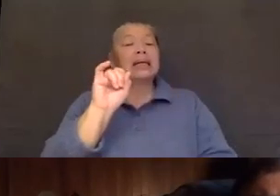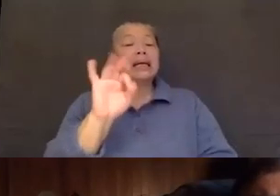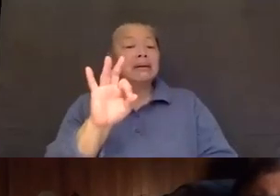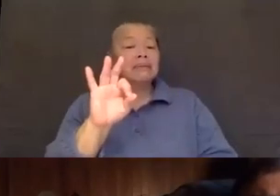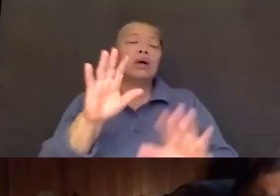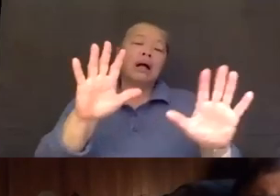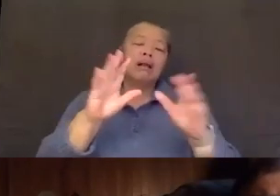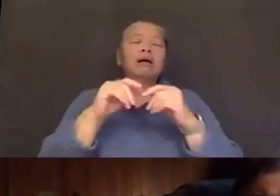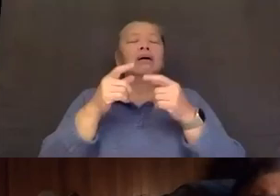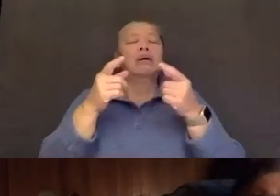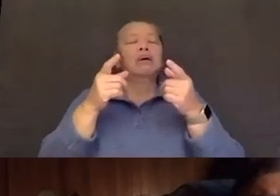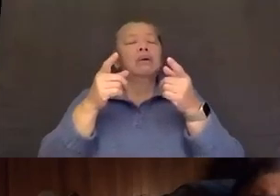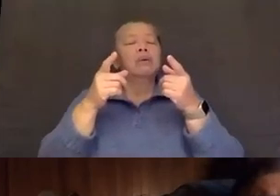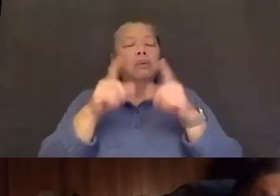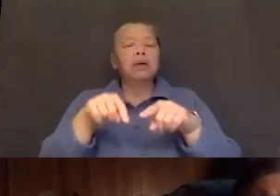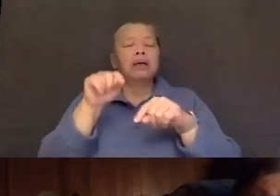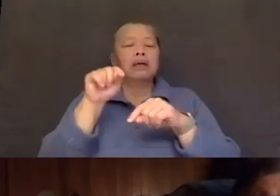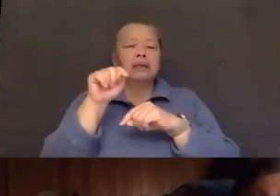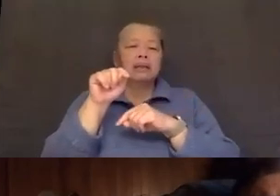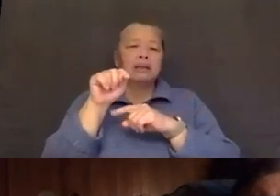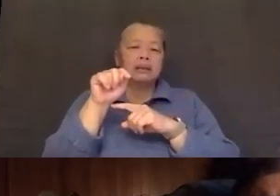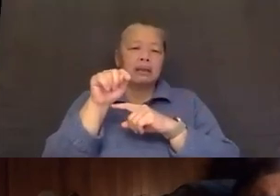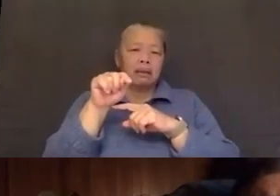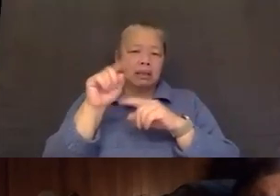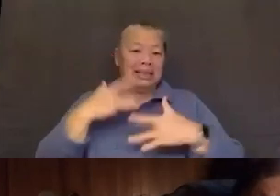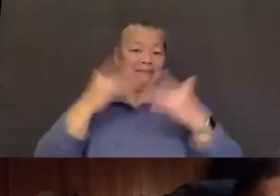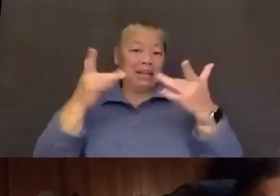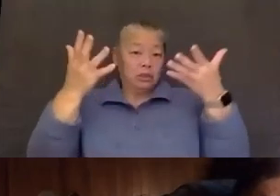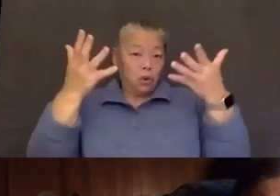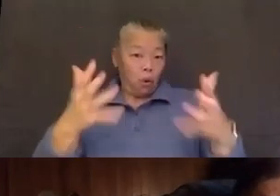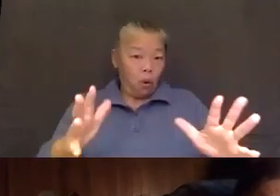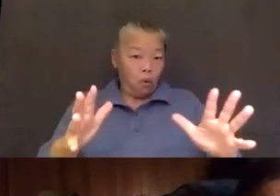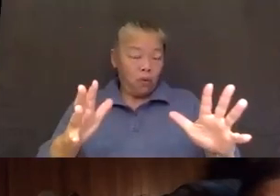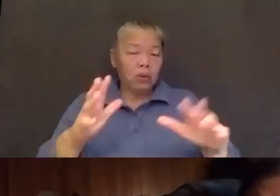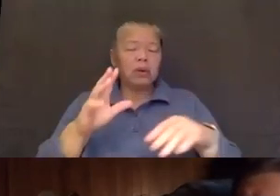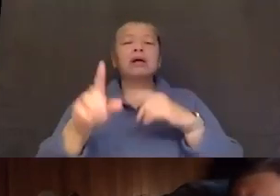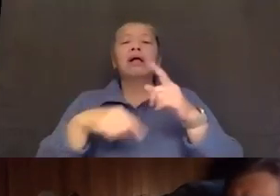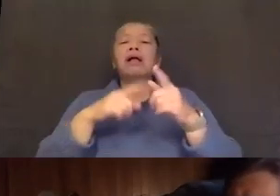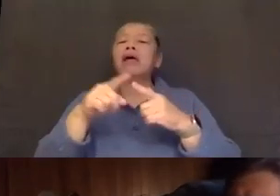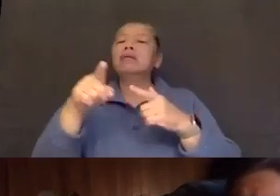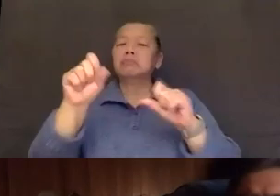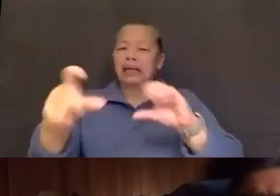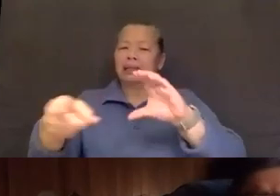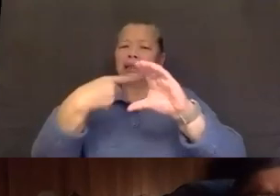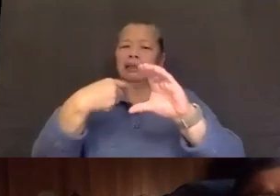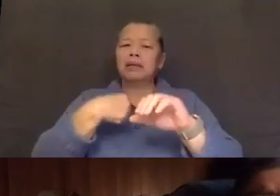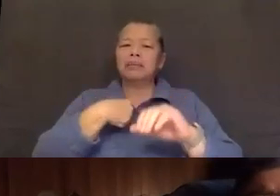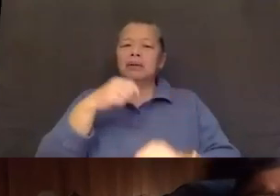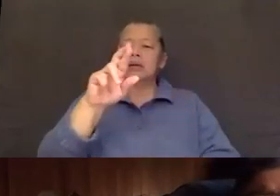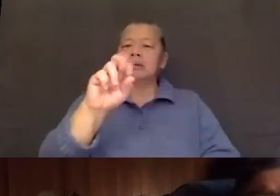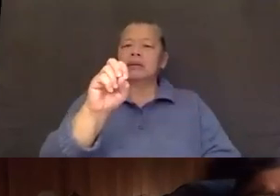at the end of our event, if you want to email me at